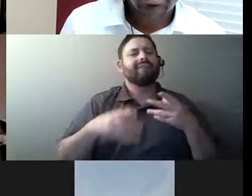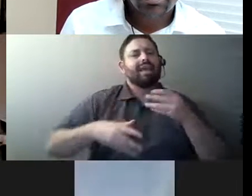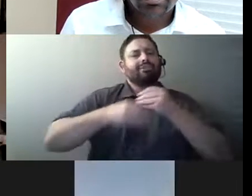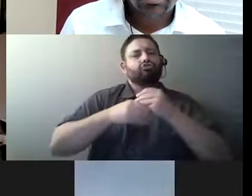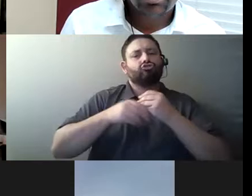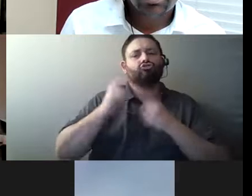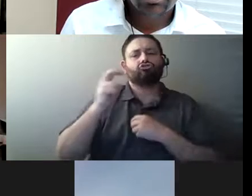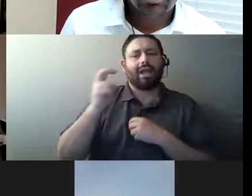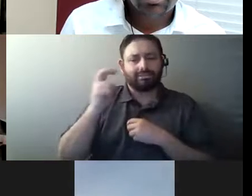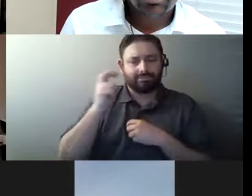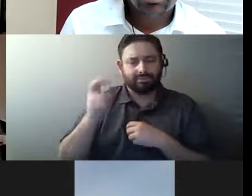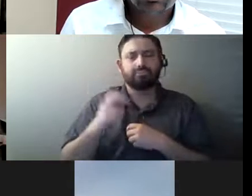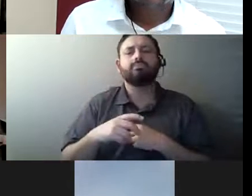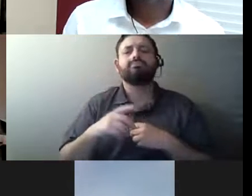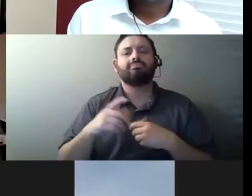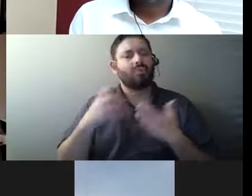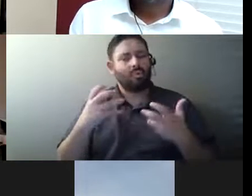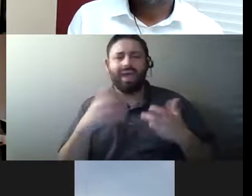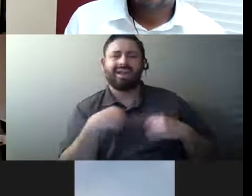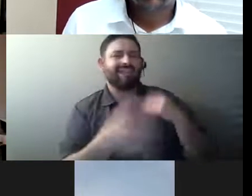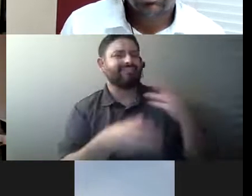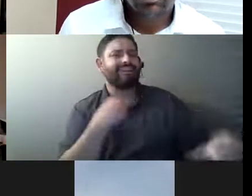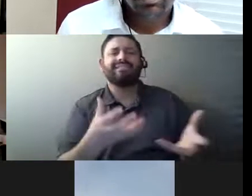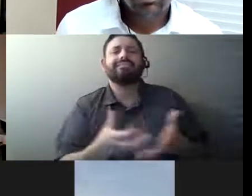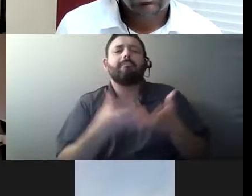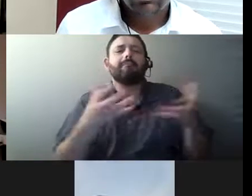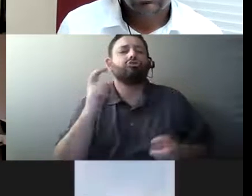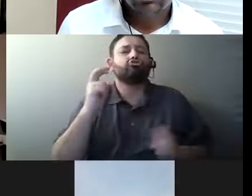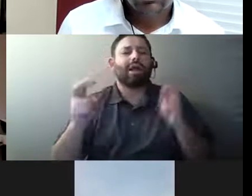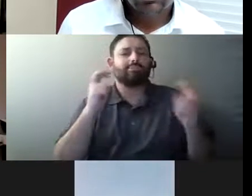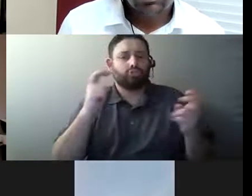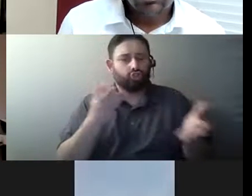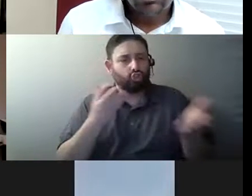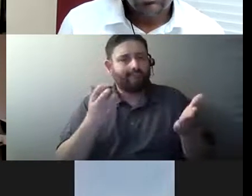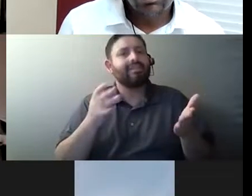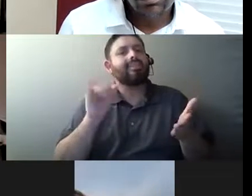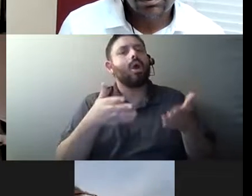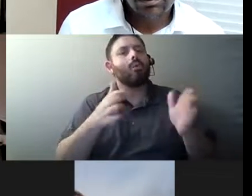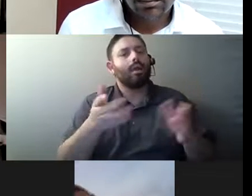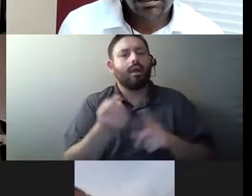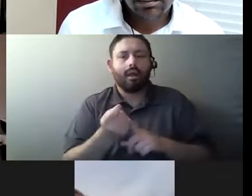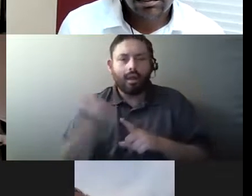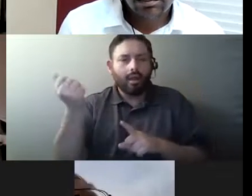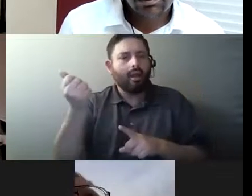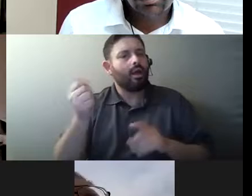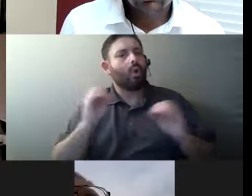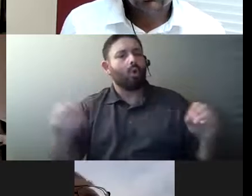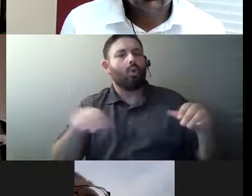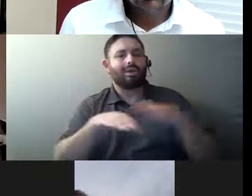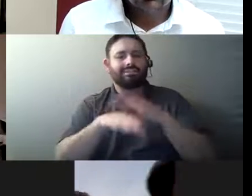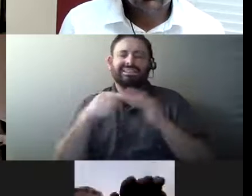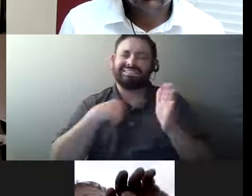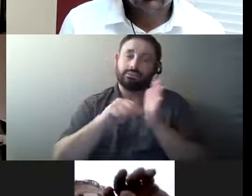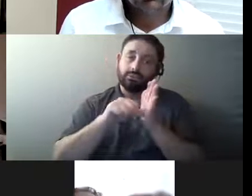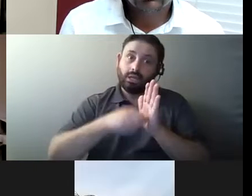I want to partner with as many transportation services as I can so that way we can alleviate the way of accessibility. I can't stress